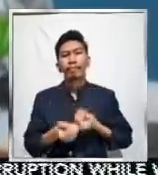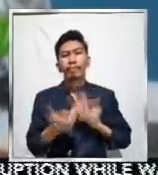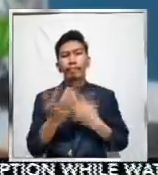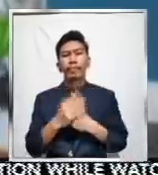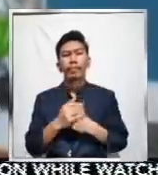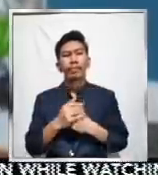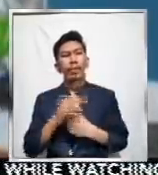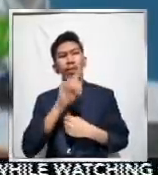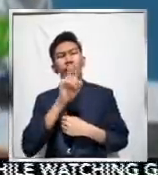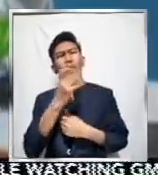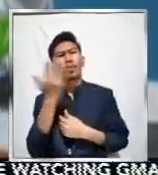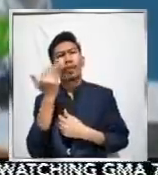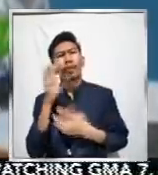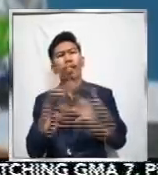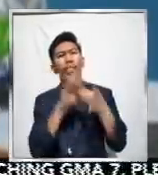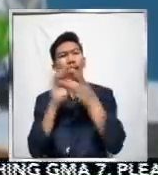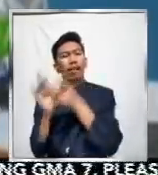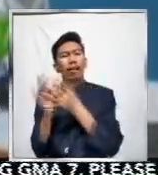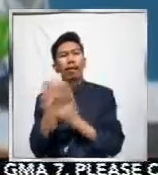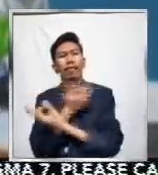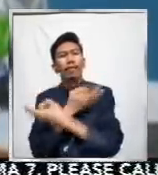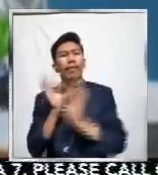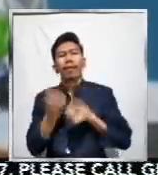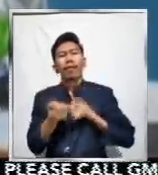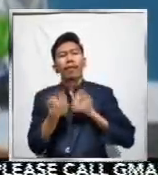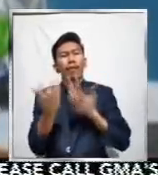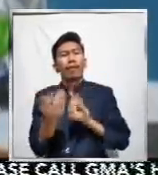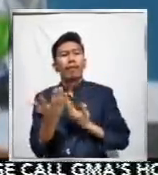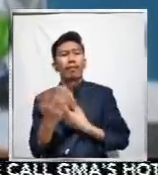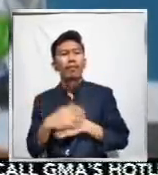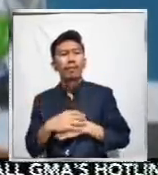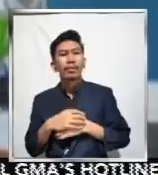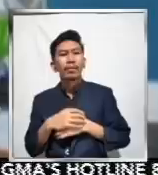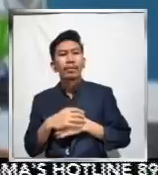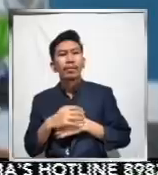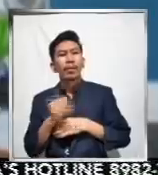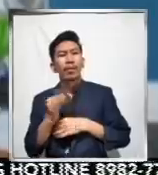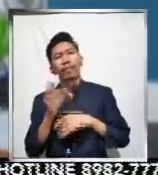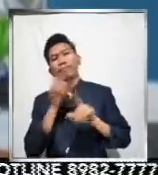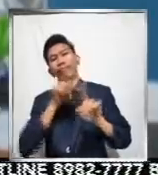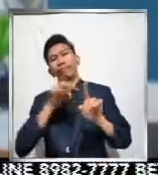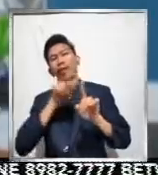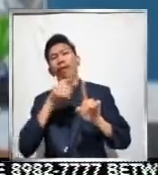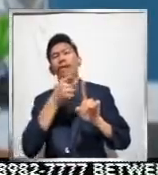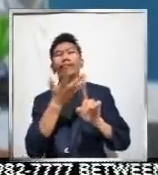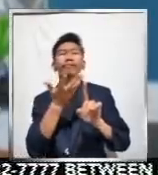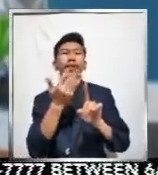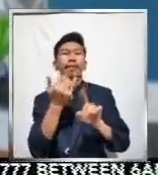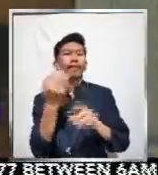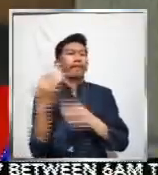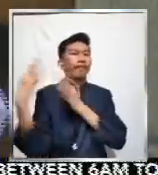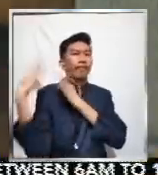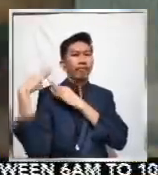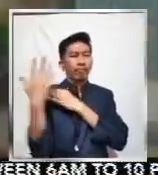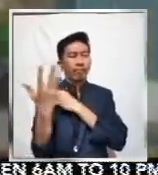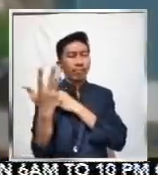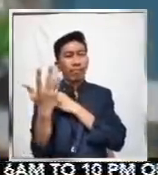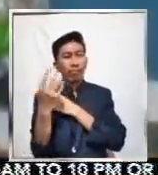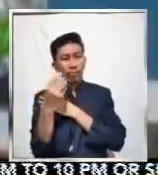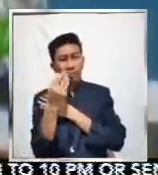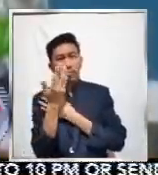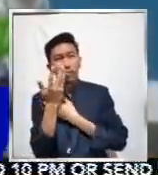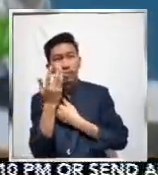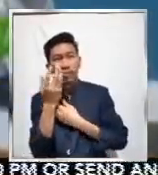Kung tinimbang ka, ngunit kulang, ano hong gagawin namin? Sasabihin namin, sapat pa rin ang timba, kahit kulang? Kaya ang sinasabi